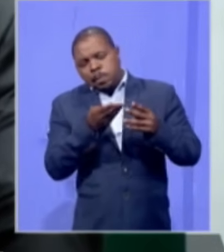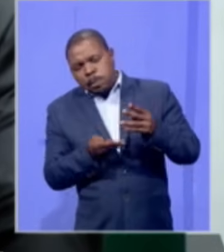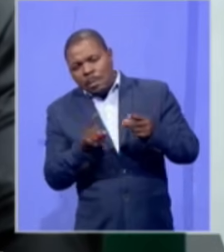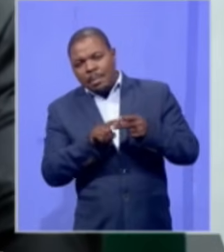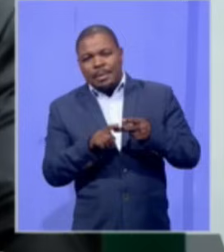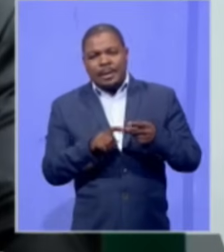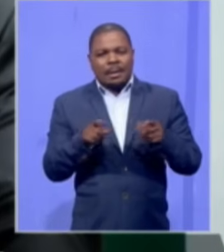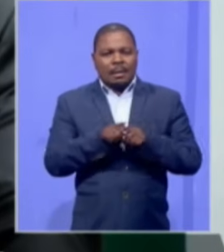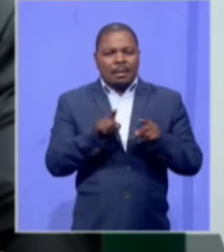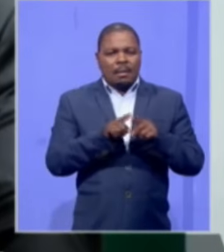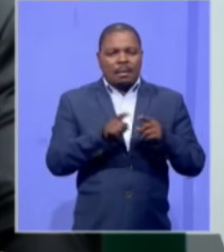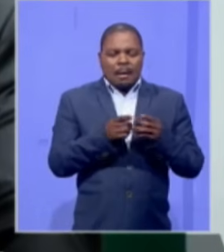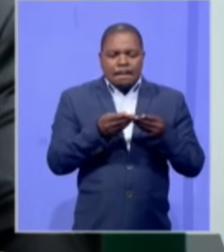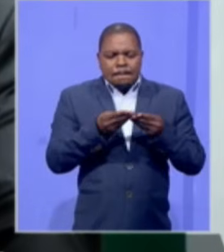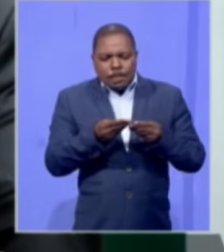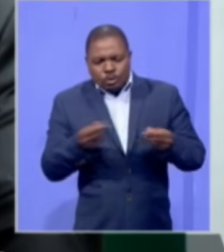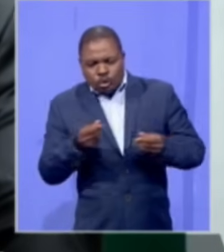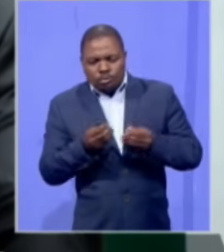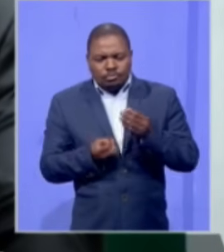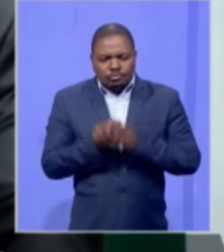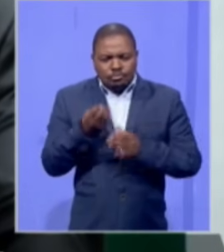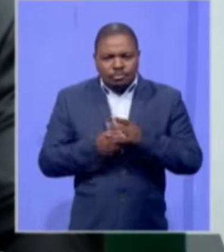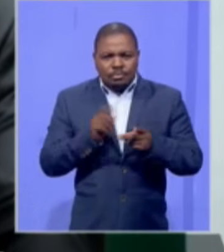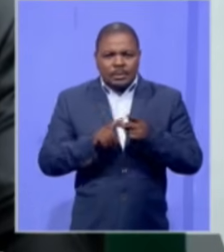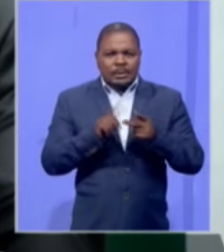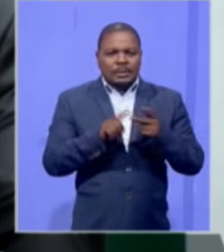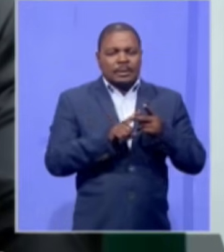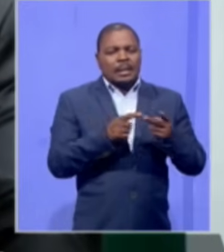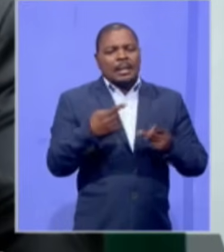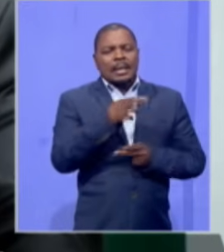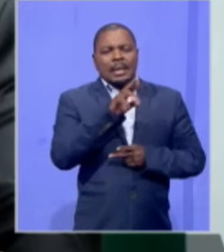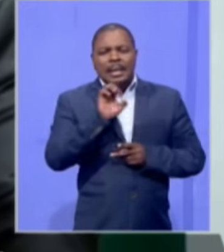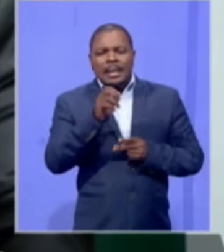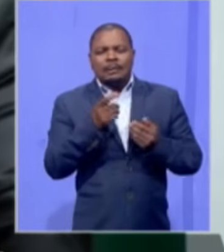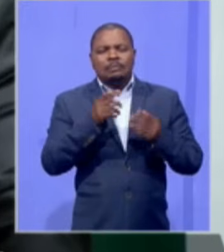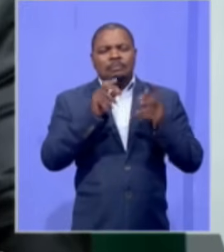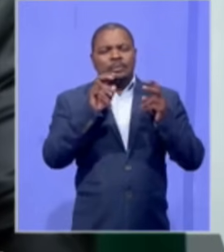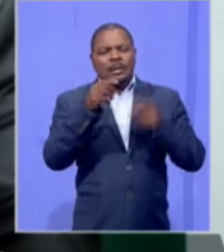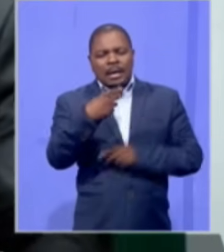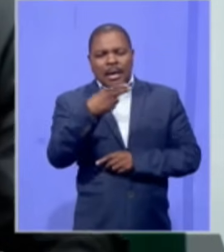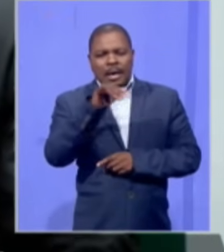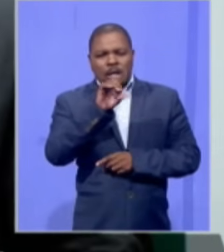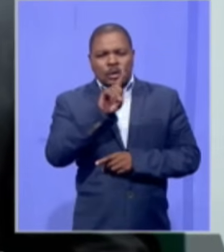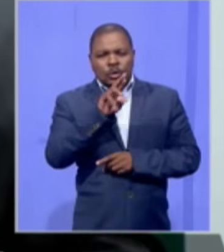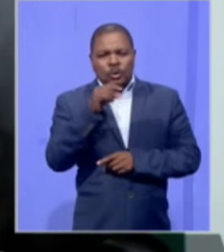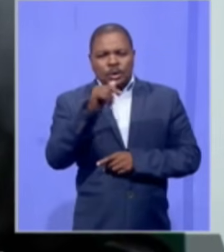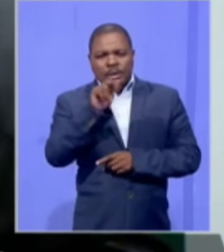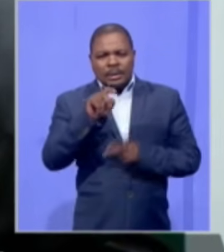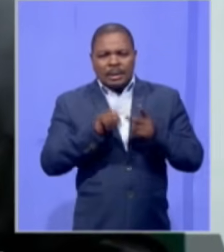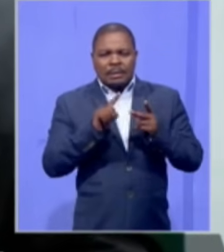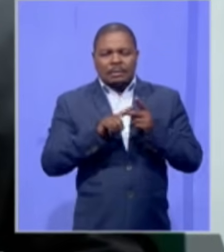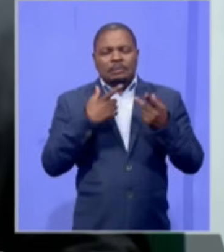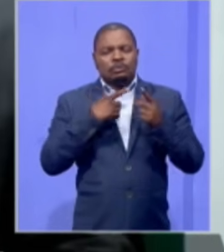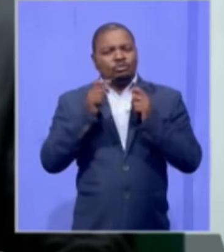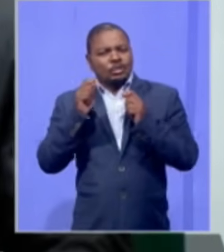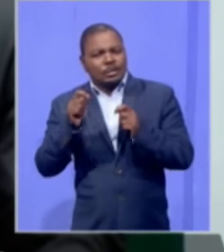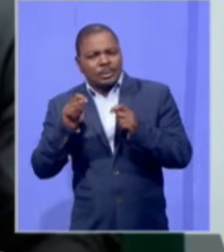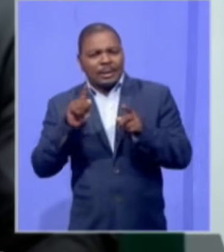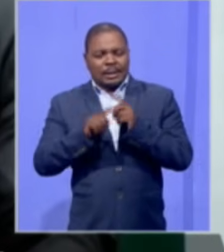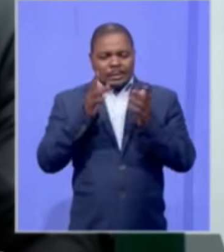critical raw material processing, green hydrogen, renewable energy transport and digital